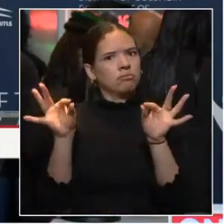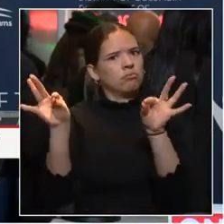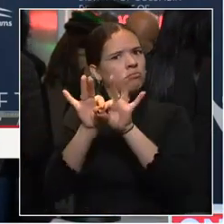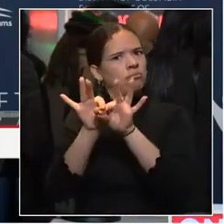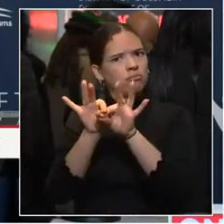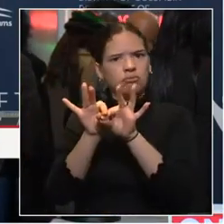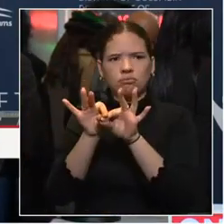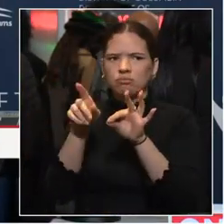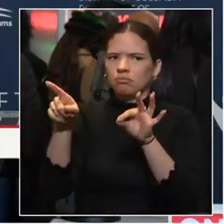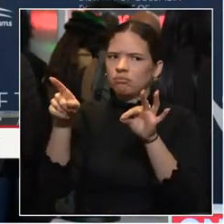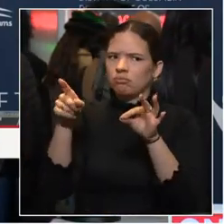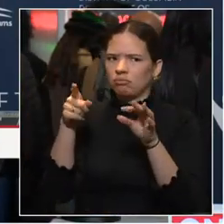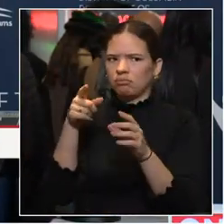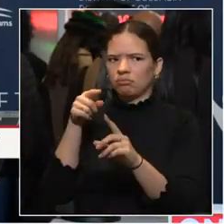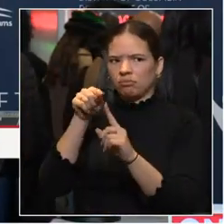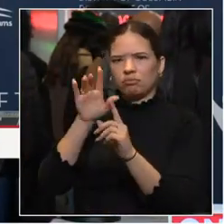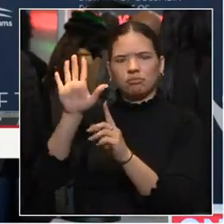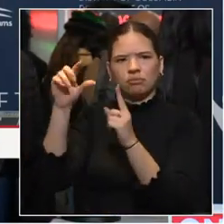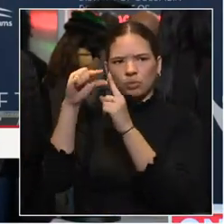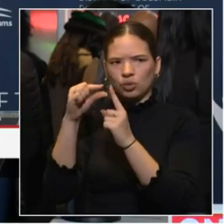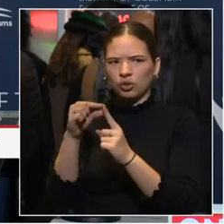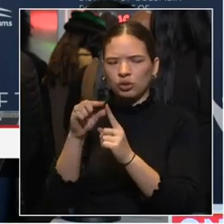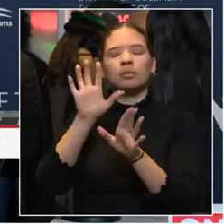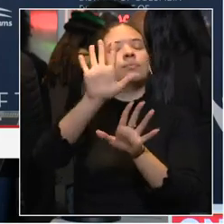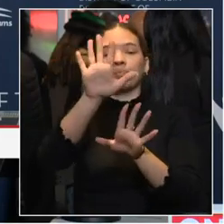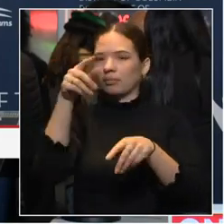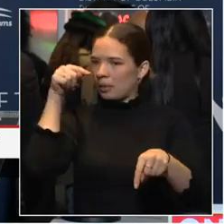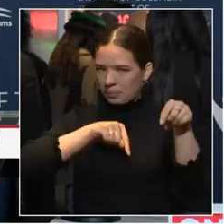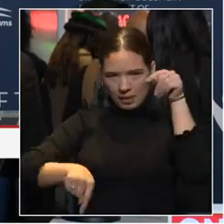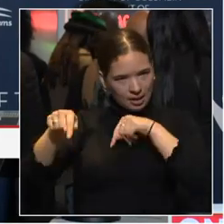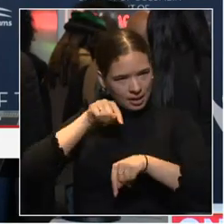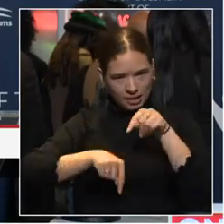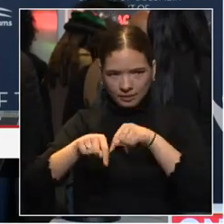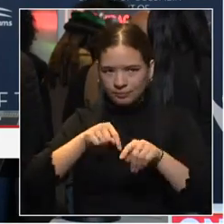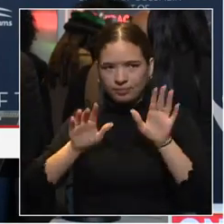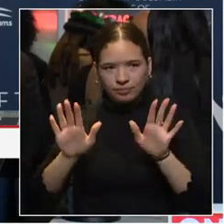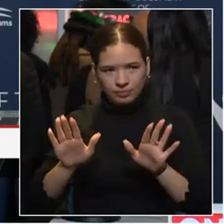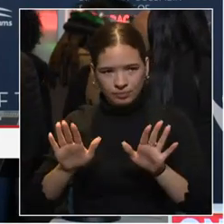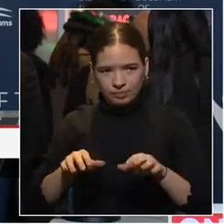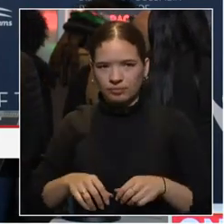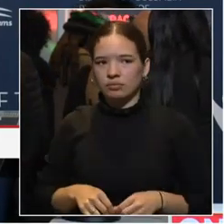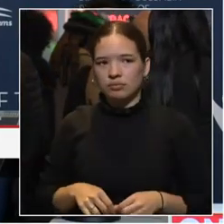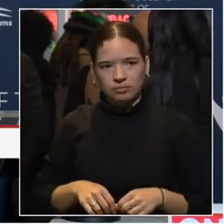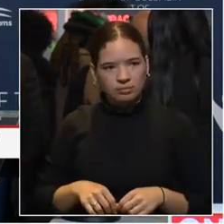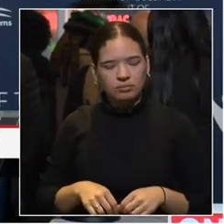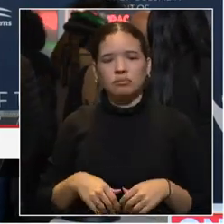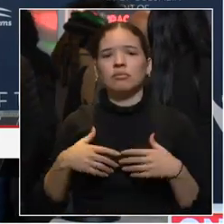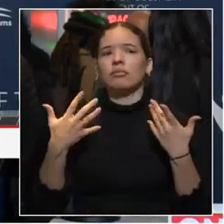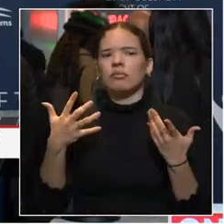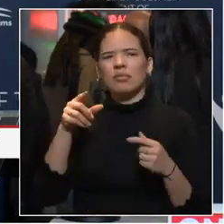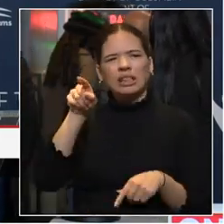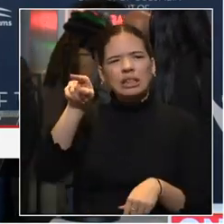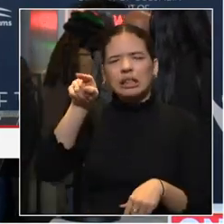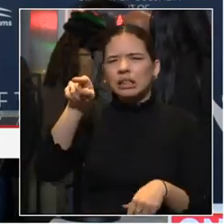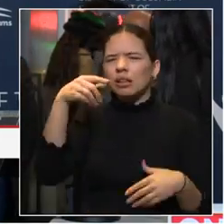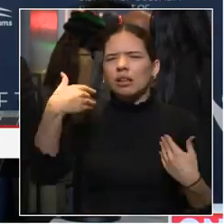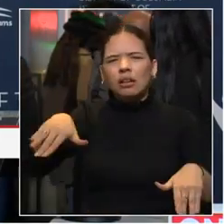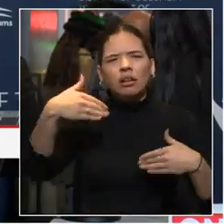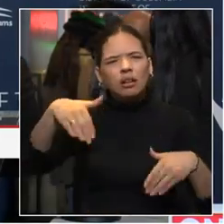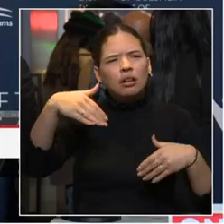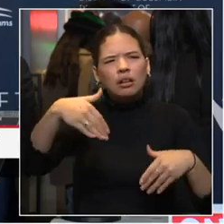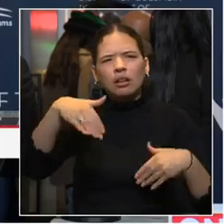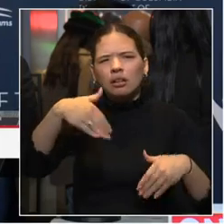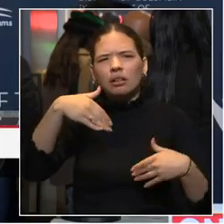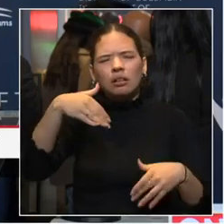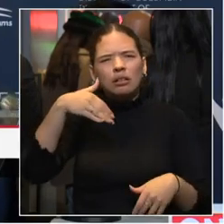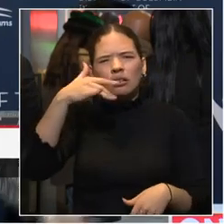back. So Marion, brilliant all of his life, exceptional. wanted a job, couldn't get a job anywhere in